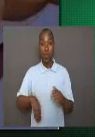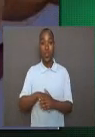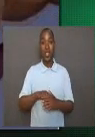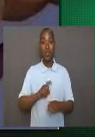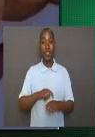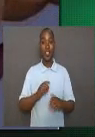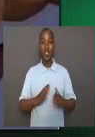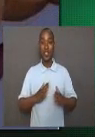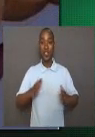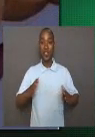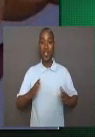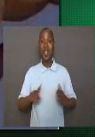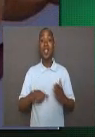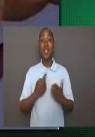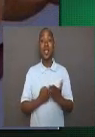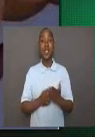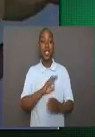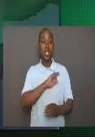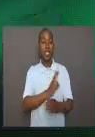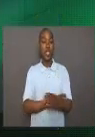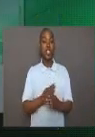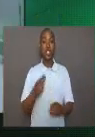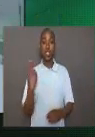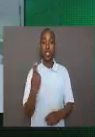the use of energy.